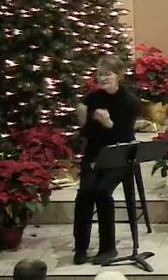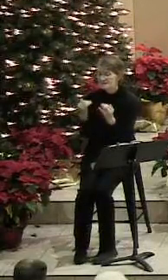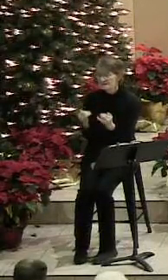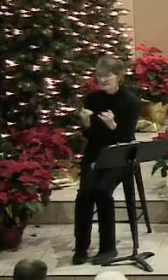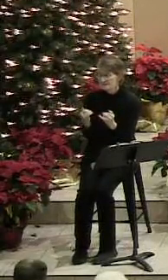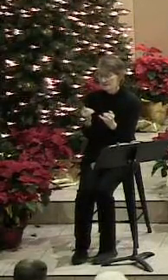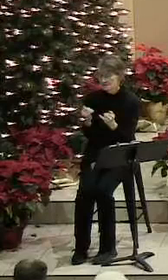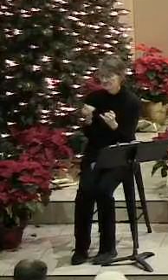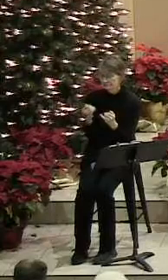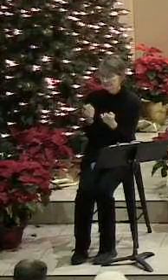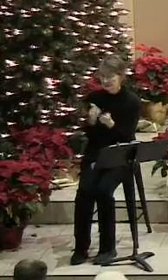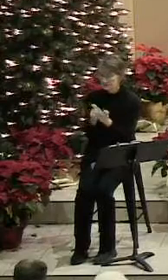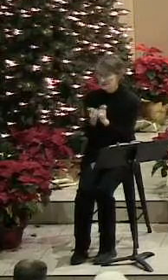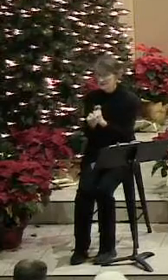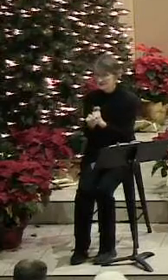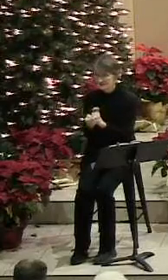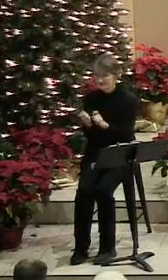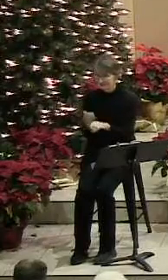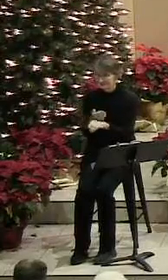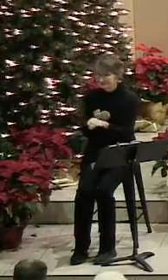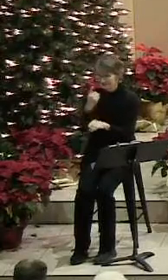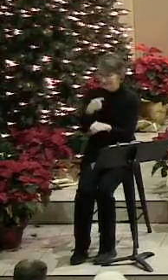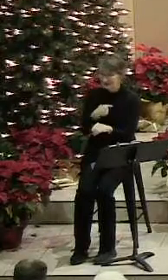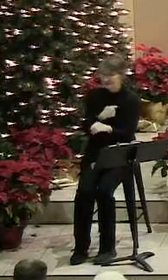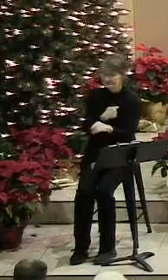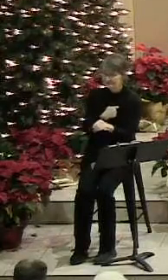There's a transition here. And St. Paul,